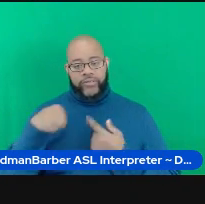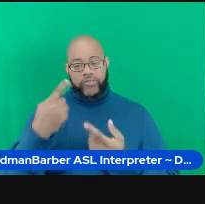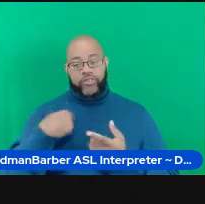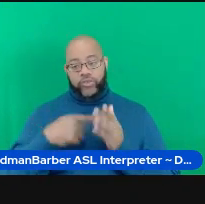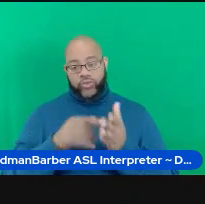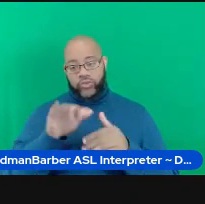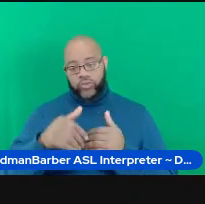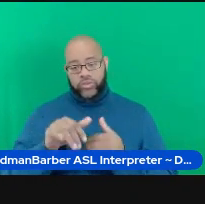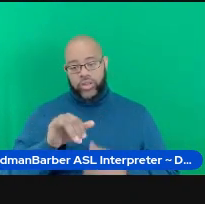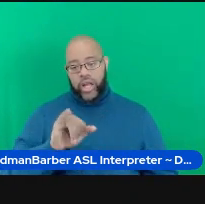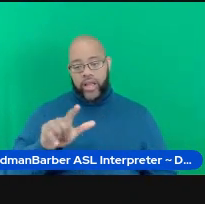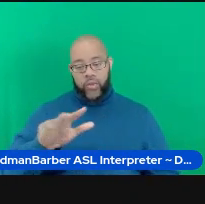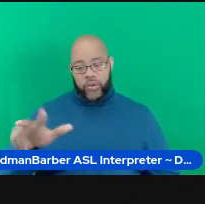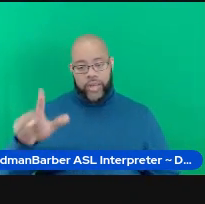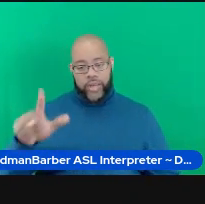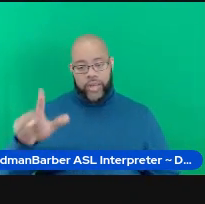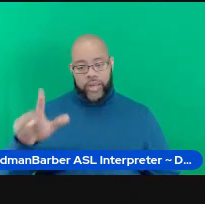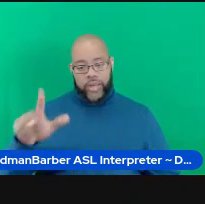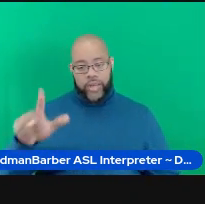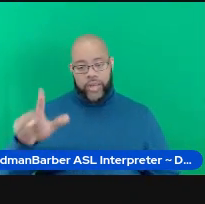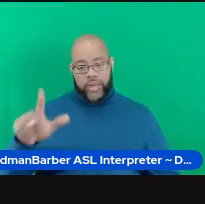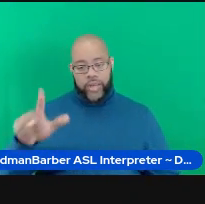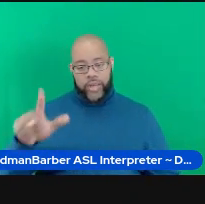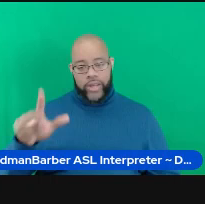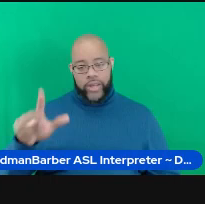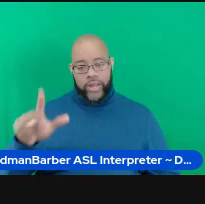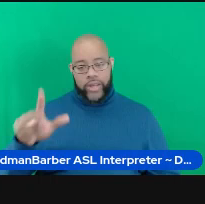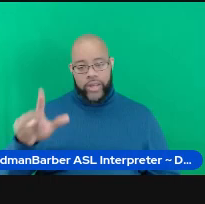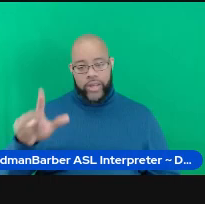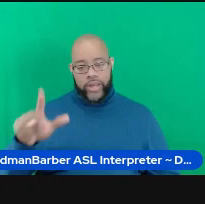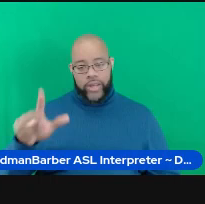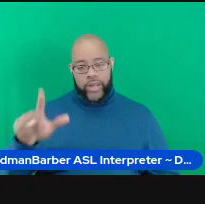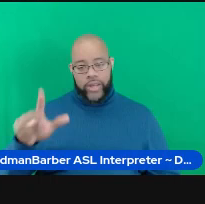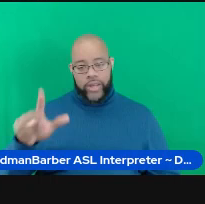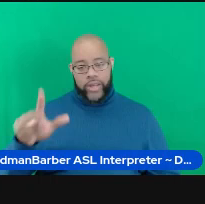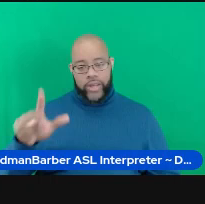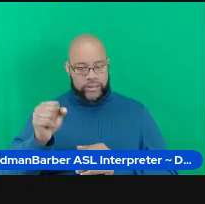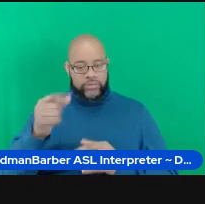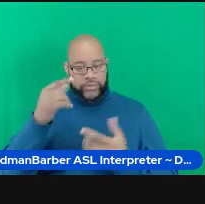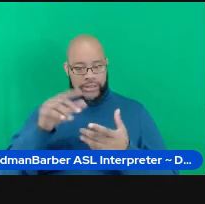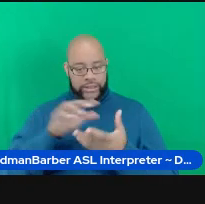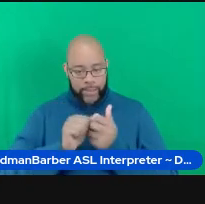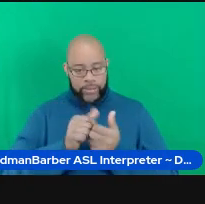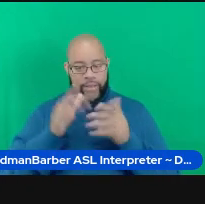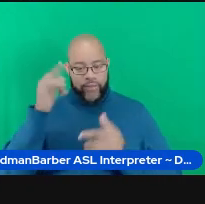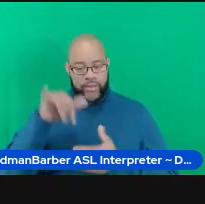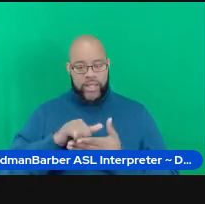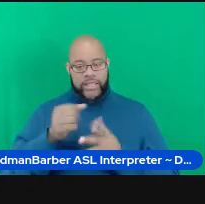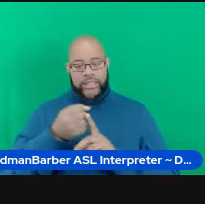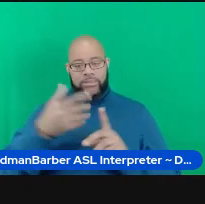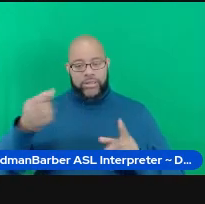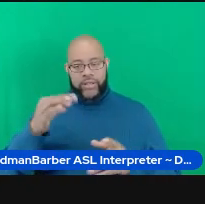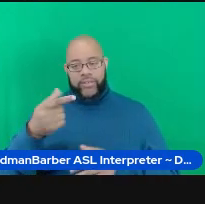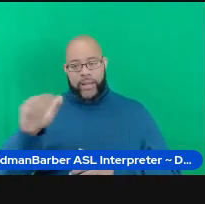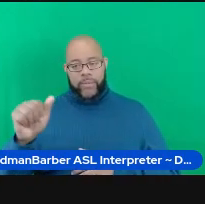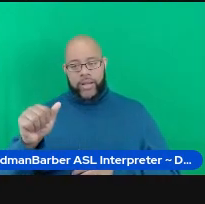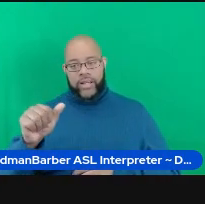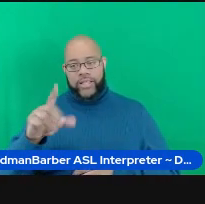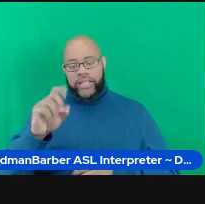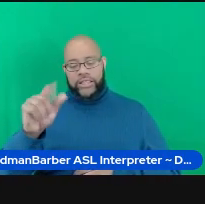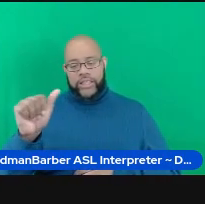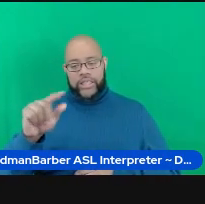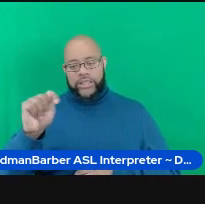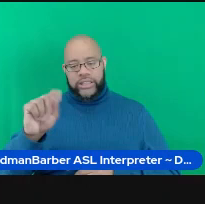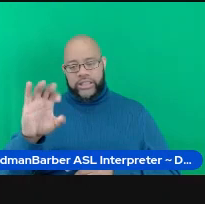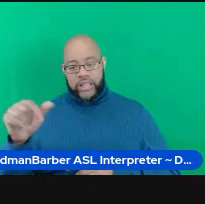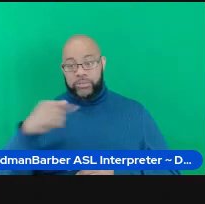IL-33 canonically released by epithelial cells in the context of damage allows for the expansion of gamma delta T cells. But what I haven't